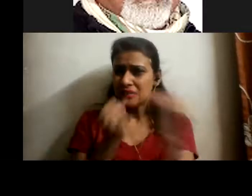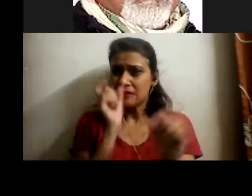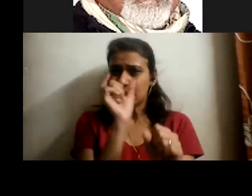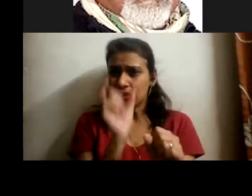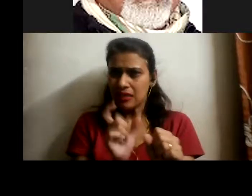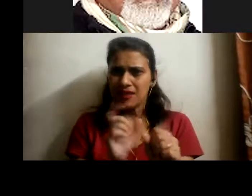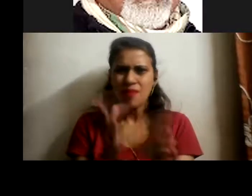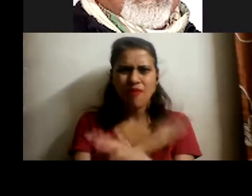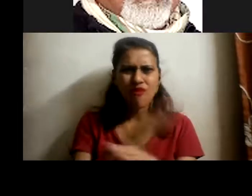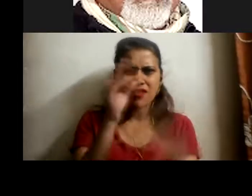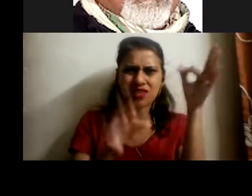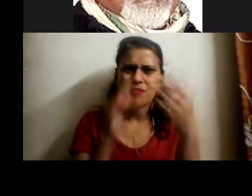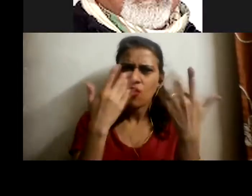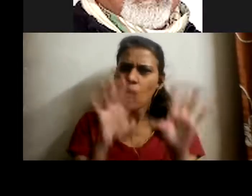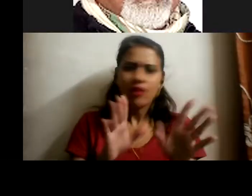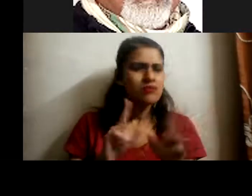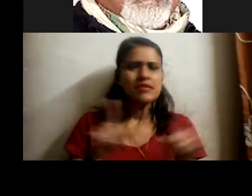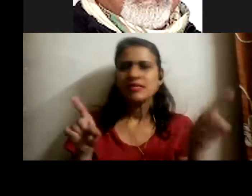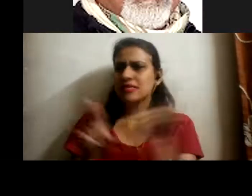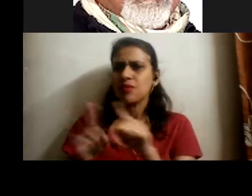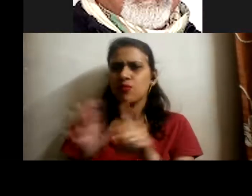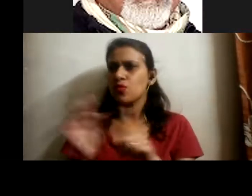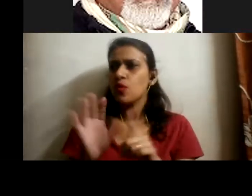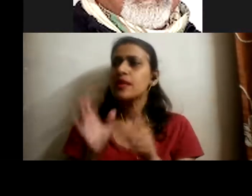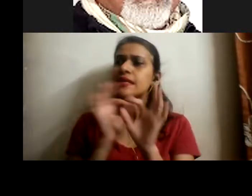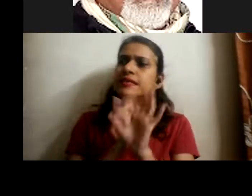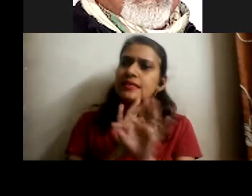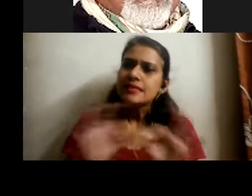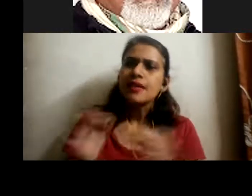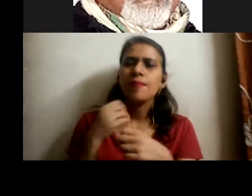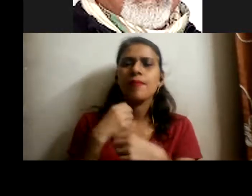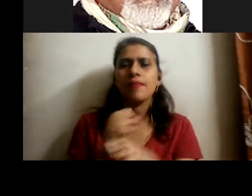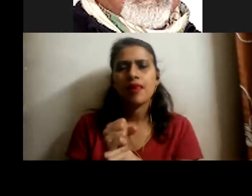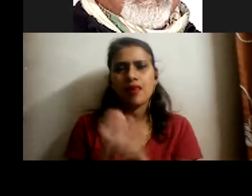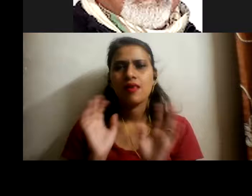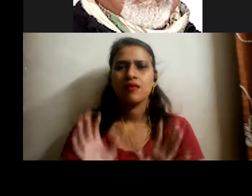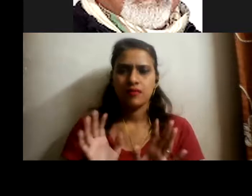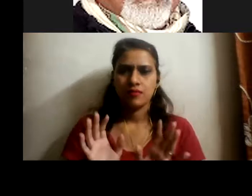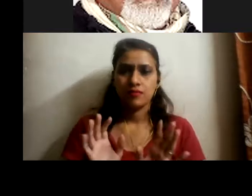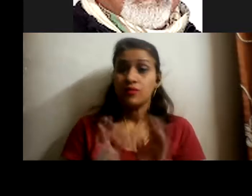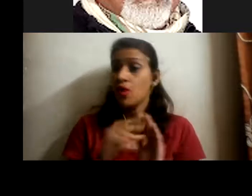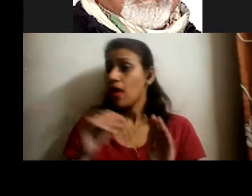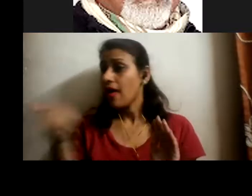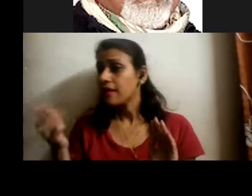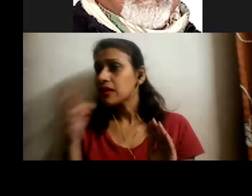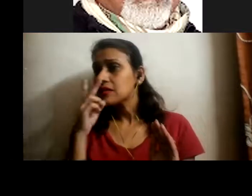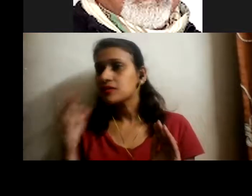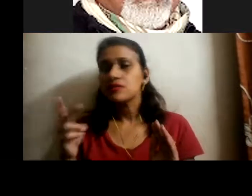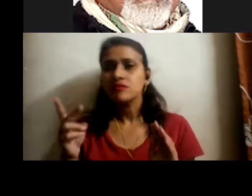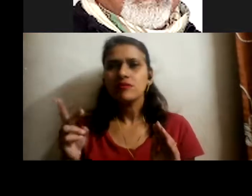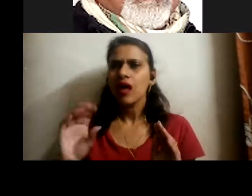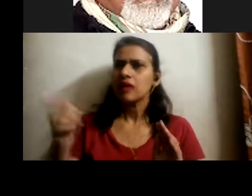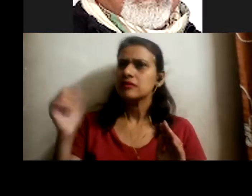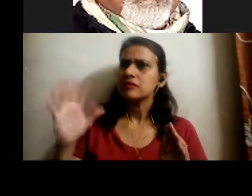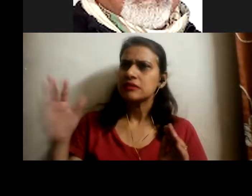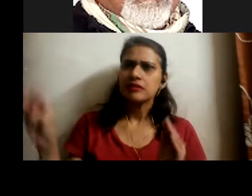given in the judgment. Make it simpler. And you're not supposed to discuss any topic that is outside of the judgment. Now, given